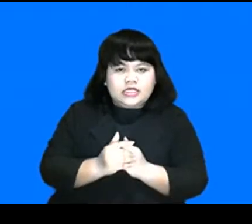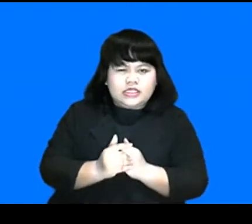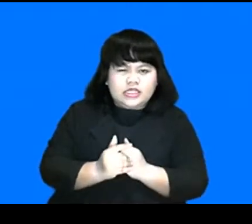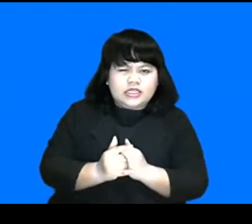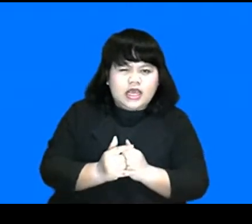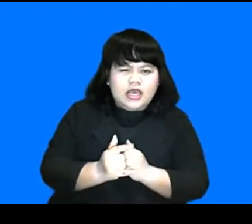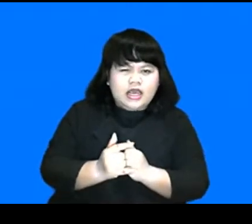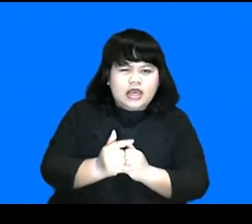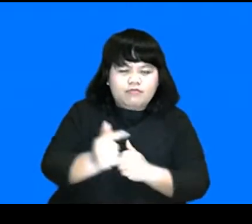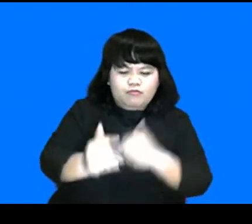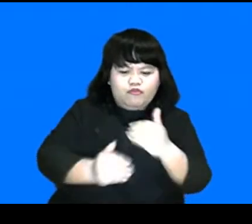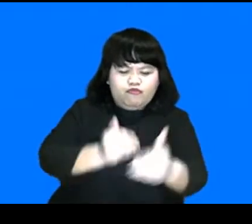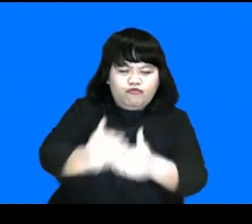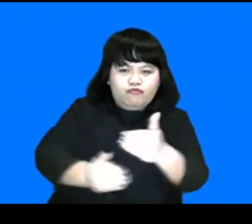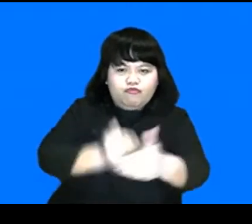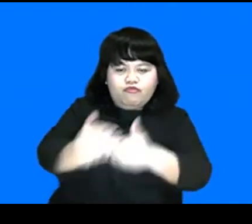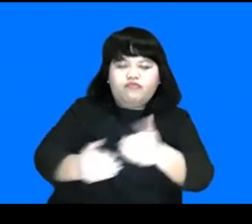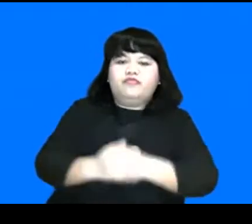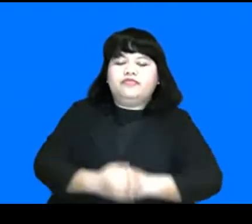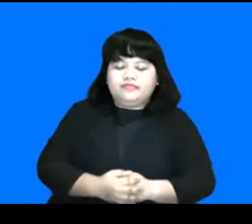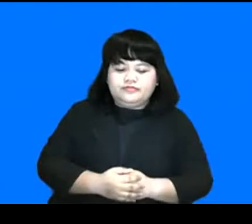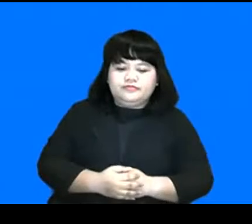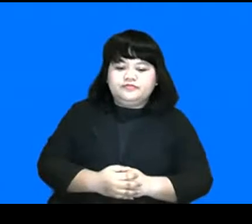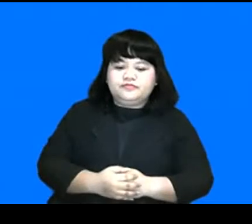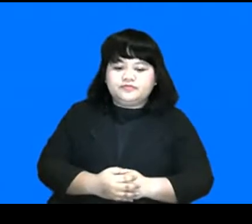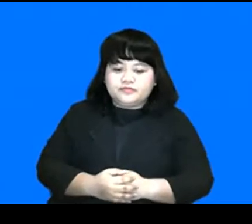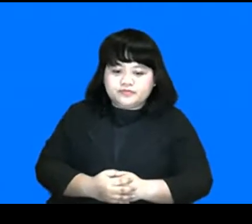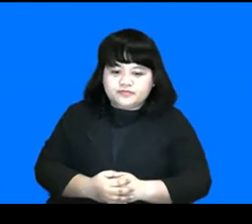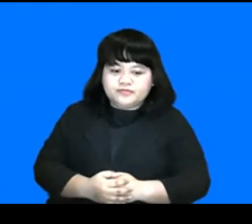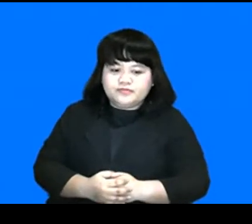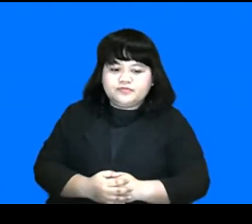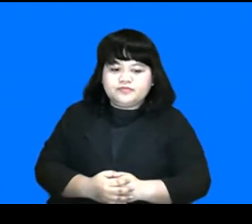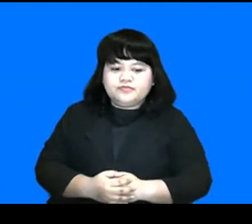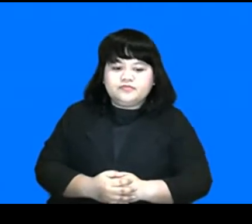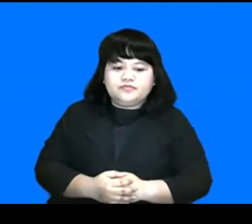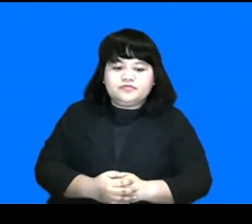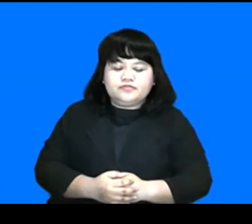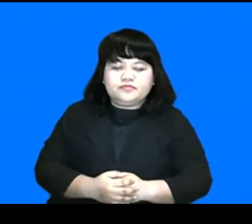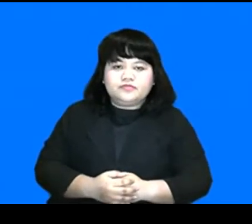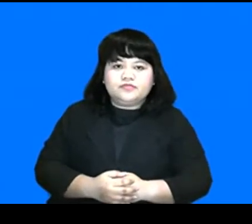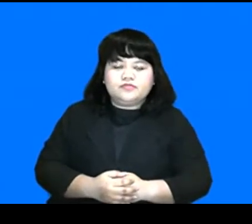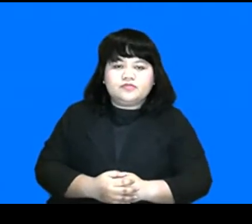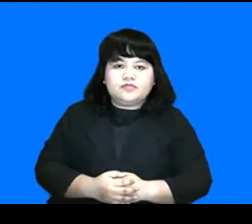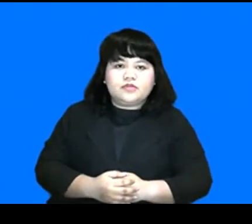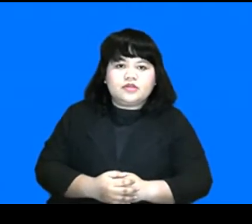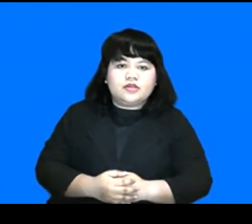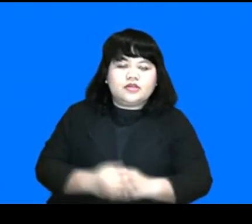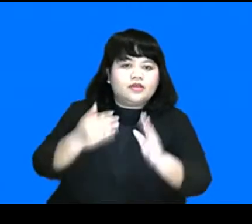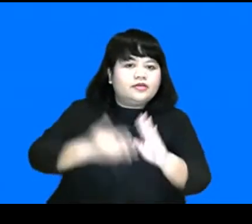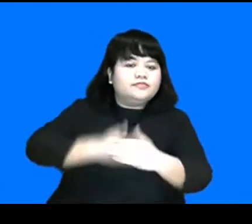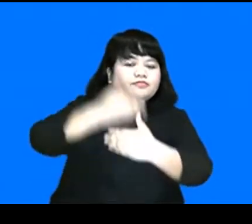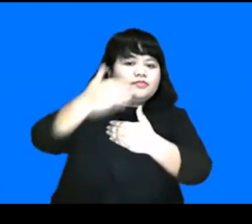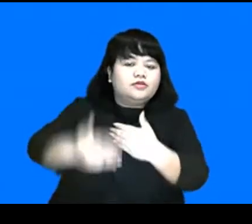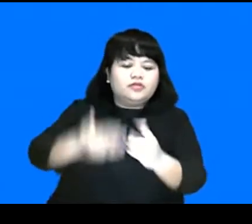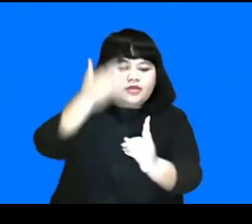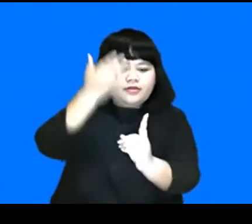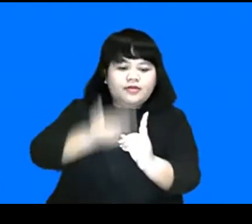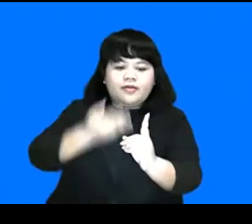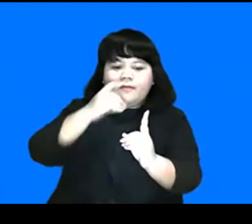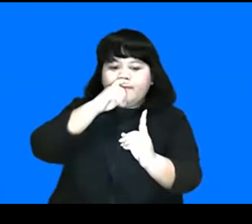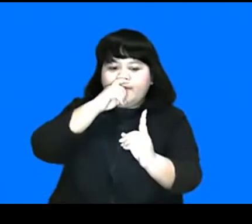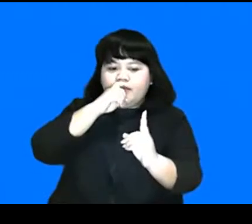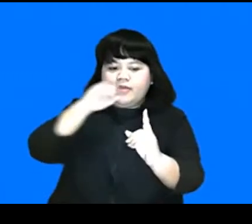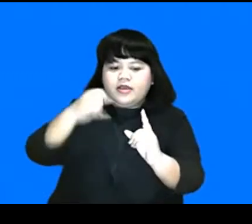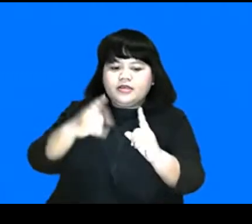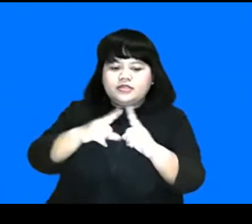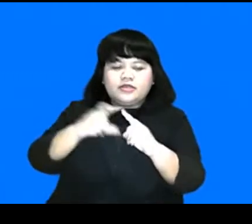Fair for All Asia. Mr. Jagchai, can you please come on the stage and introduce us to the discussions and all the presentations